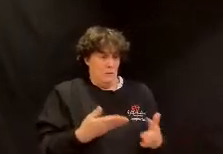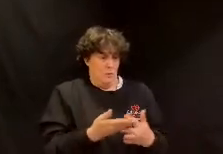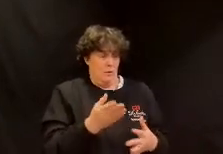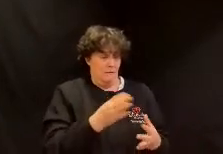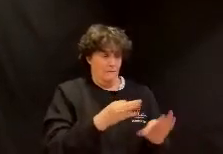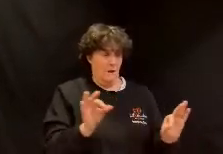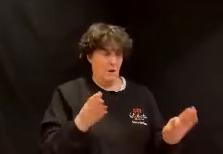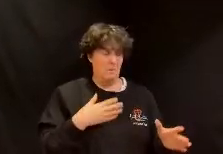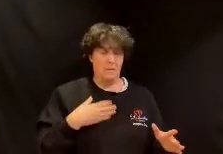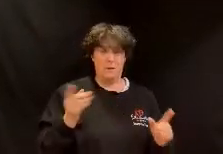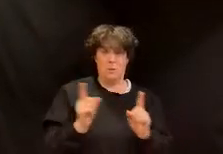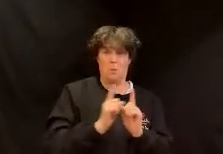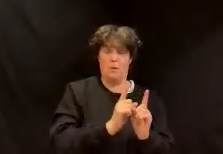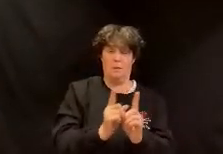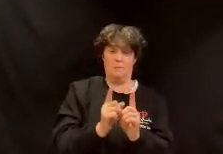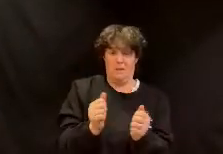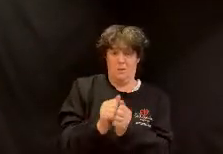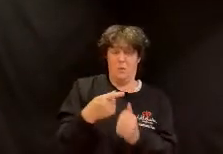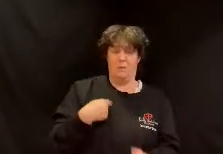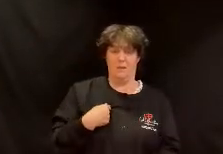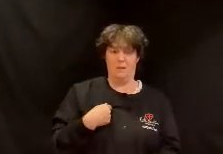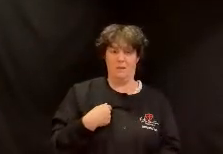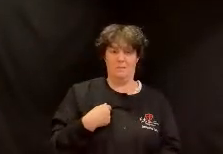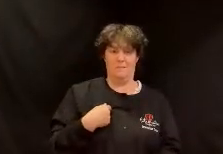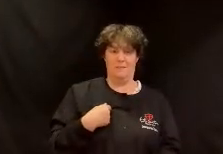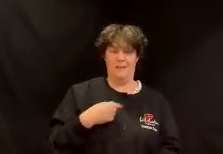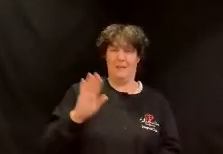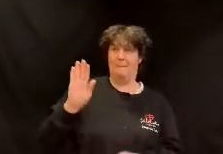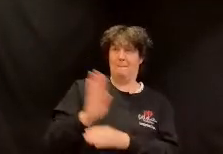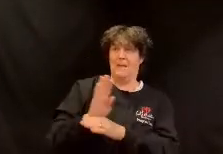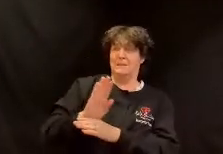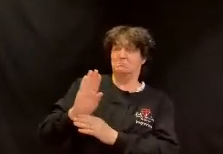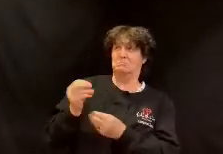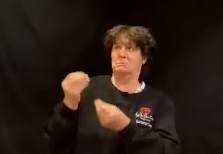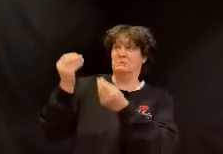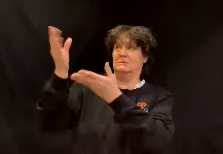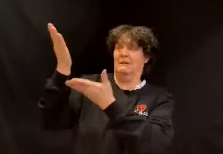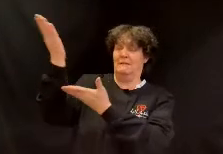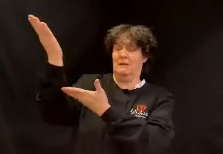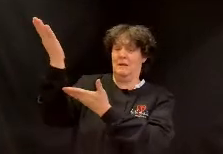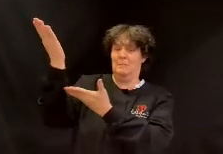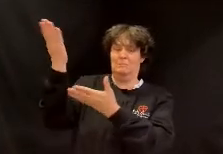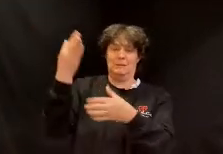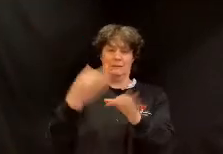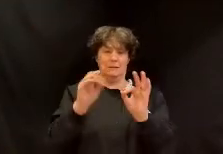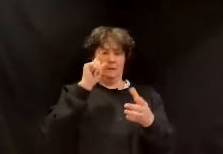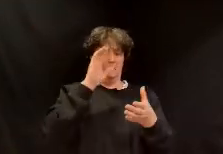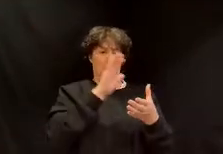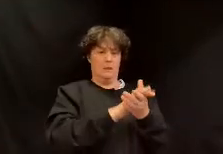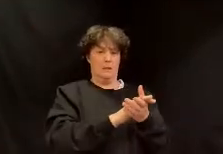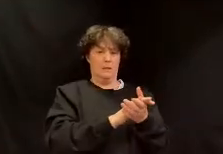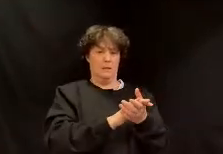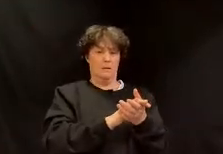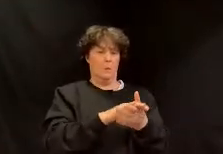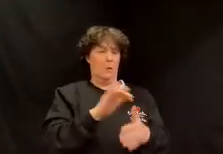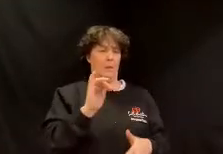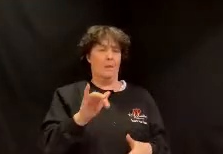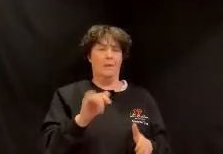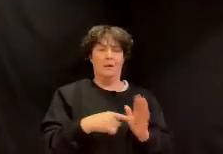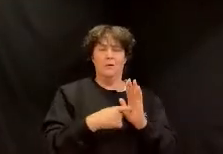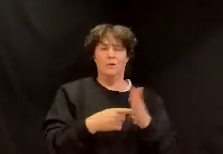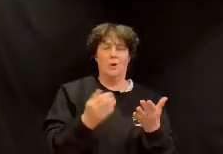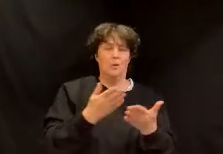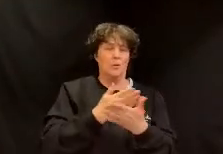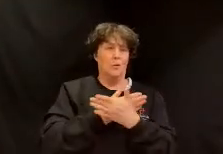I'm just going to leave all that business up to Him. How about it? And let's just believe. You're talking about rest and peace and